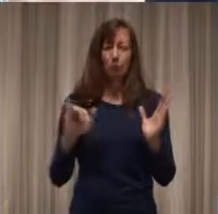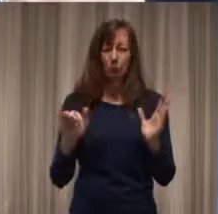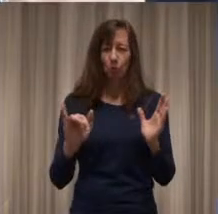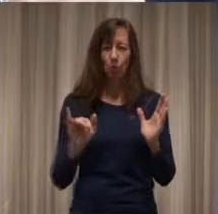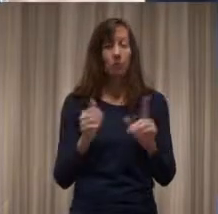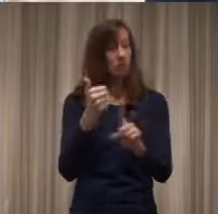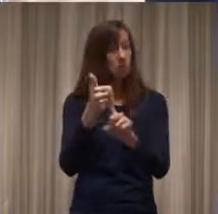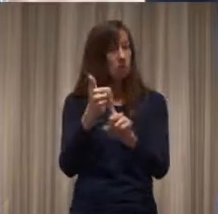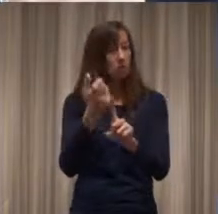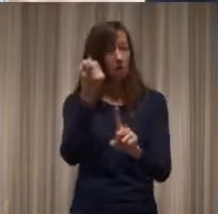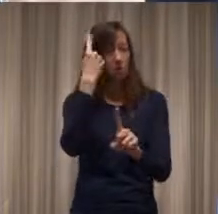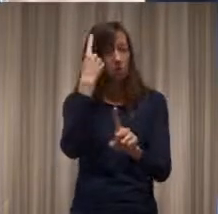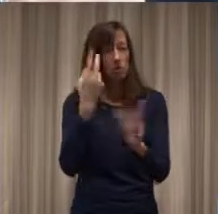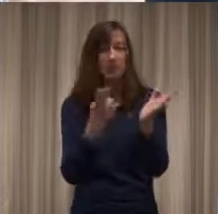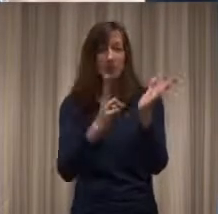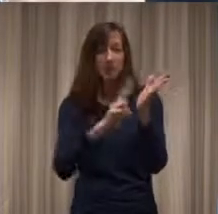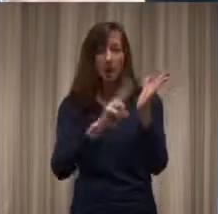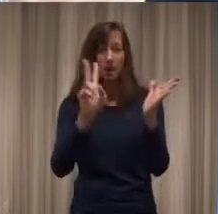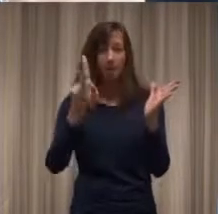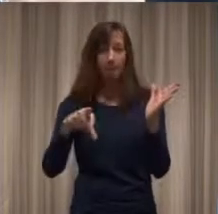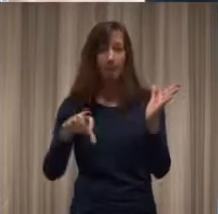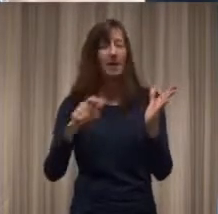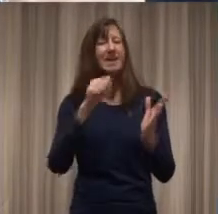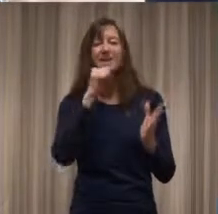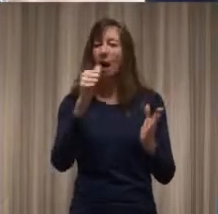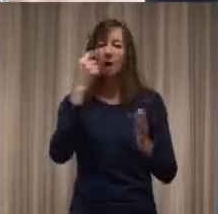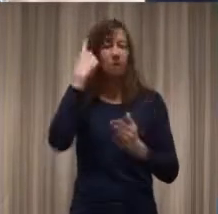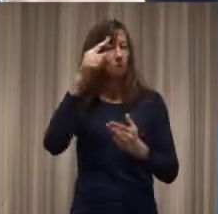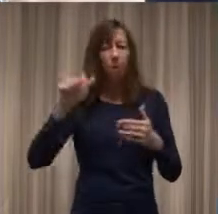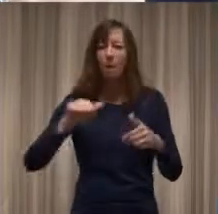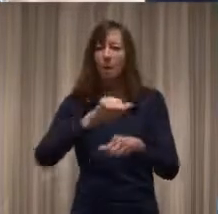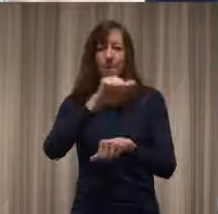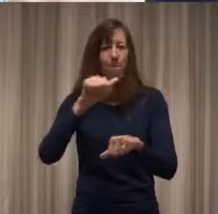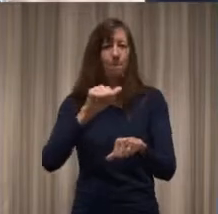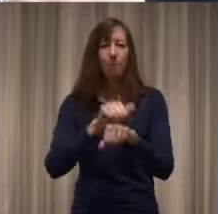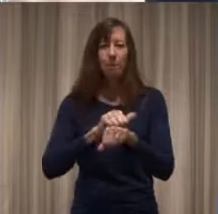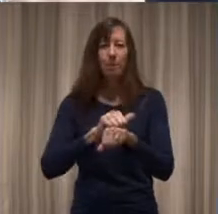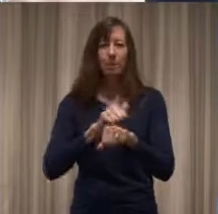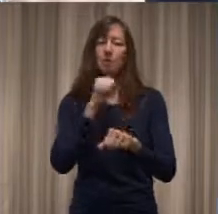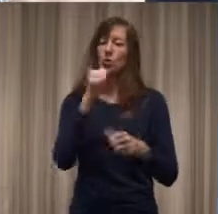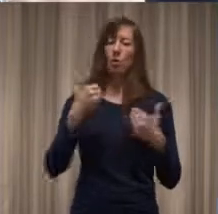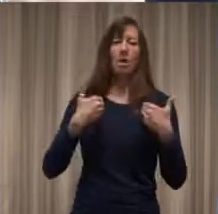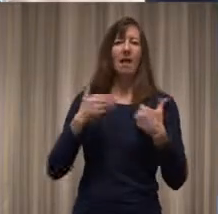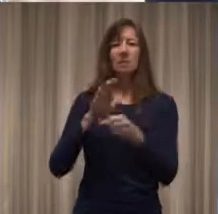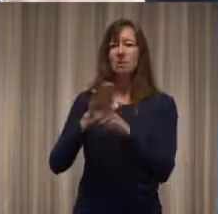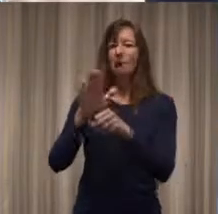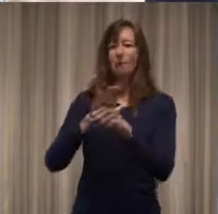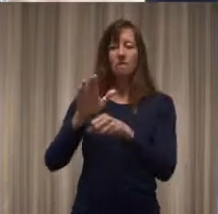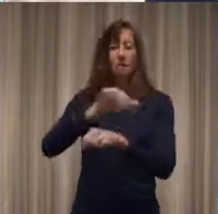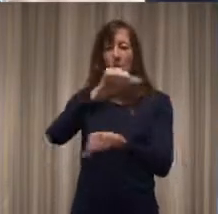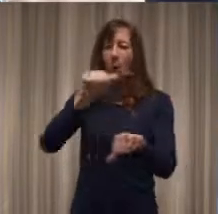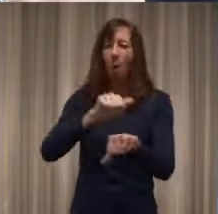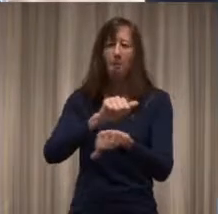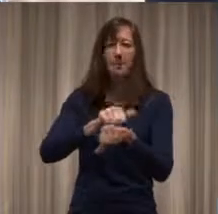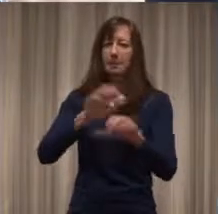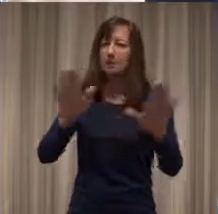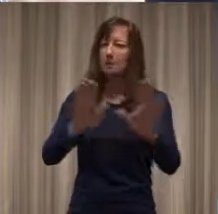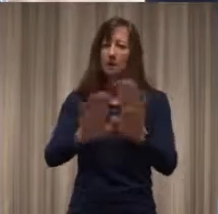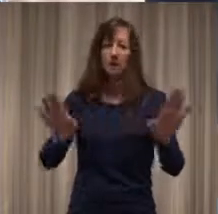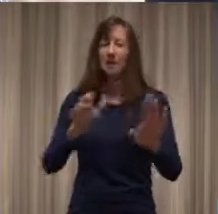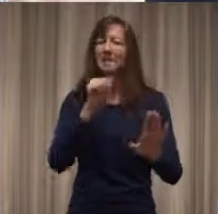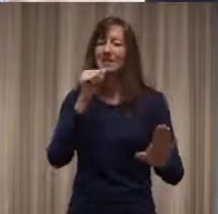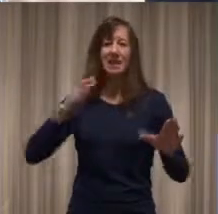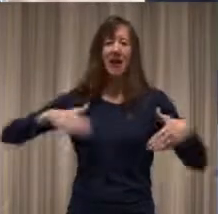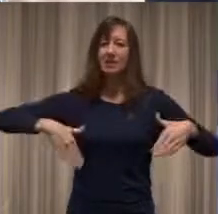not signing up for an appointment because we don't have enough appointments yet. What you're signing up is to be